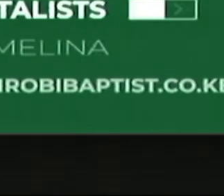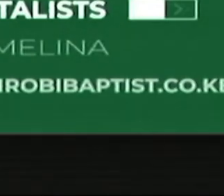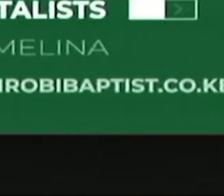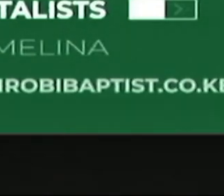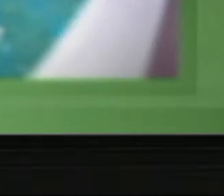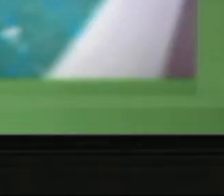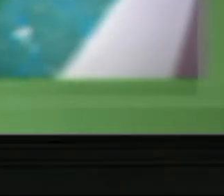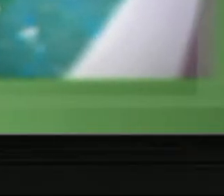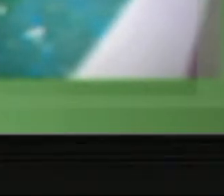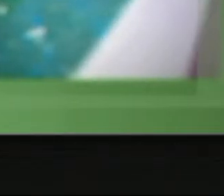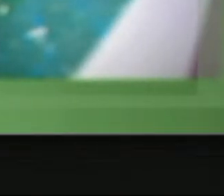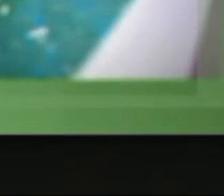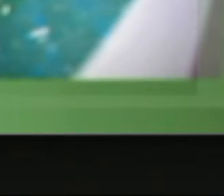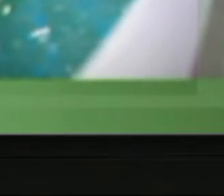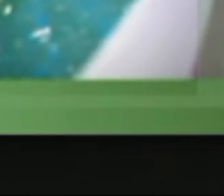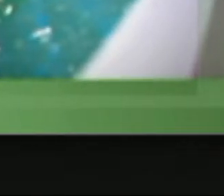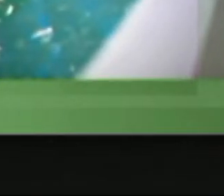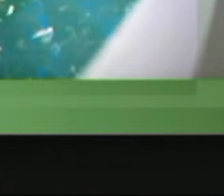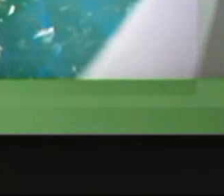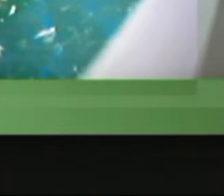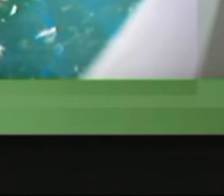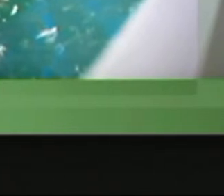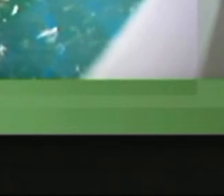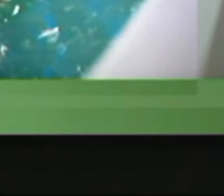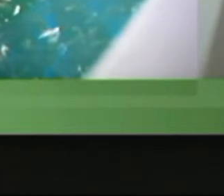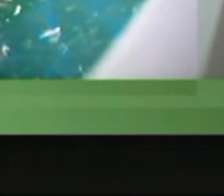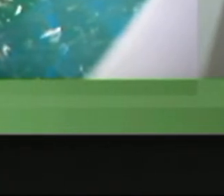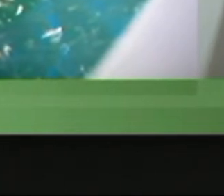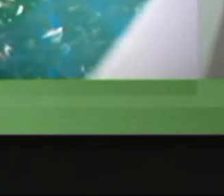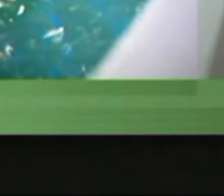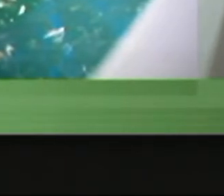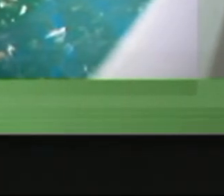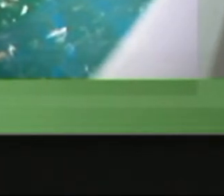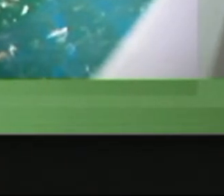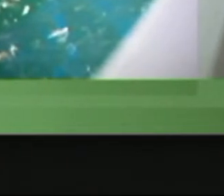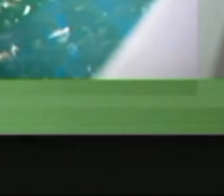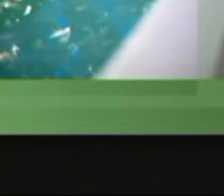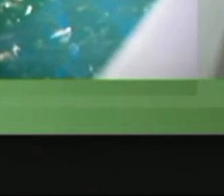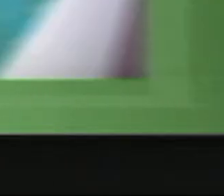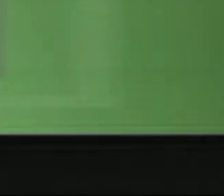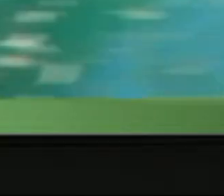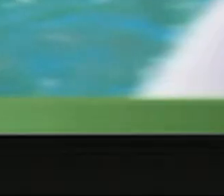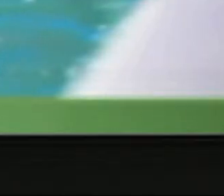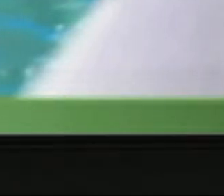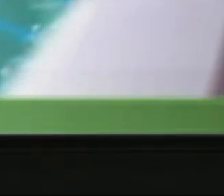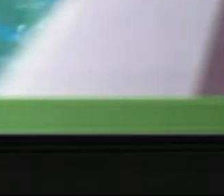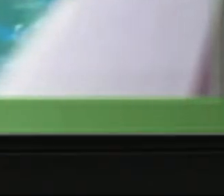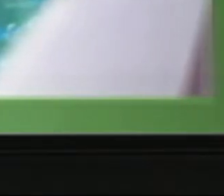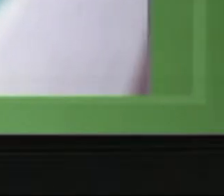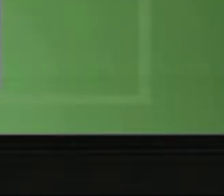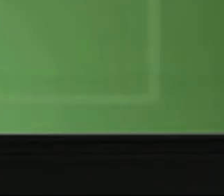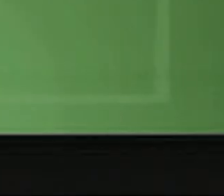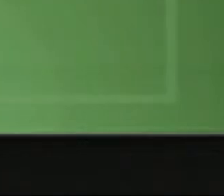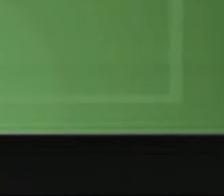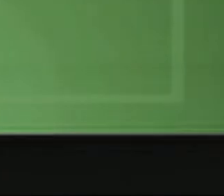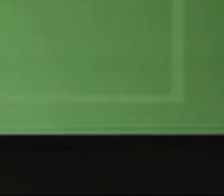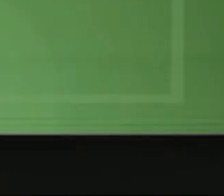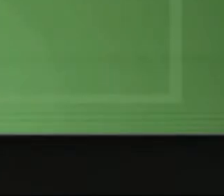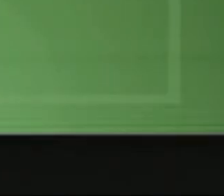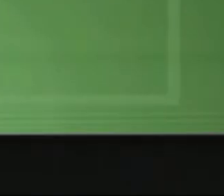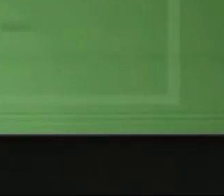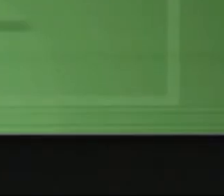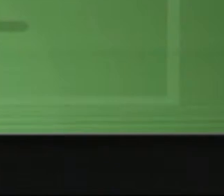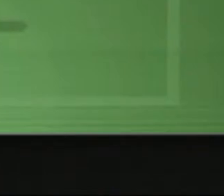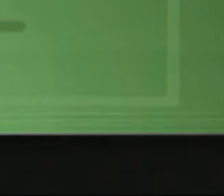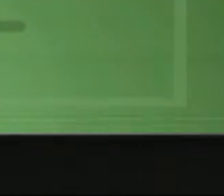melina@nairobibaptist.co.ke. Are you born again and have not yet been baptized? Discipleship Ministries invite you to send your contact details via email